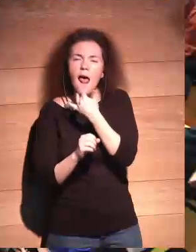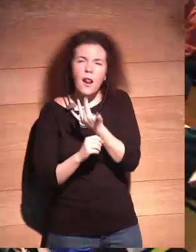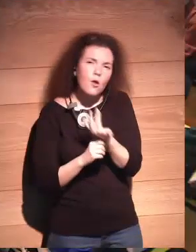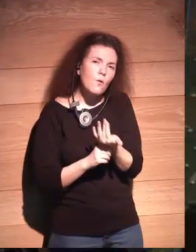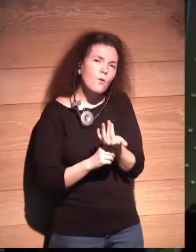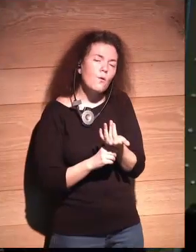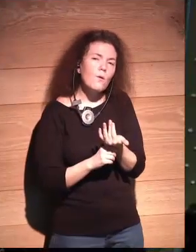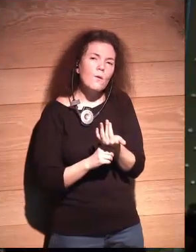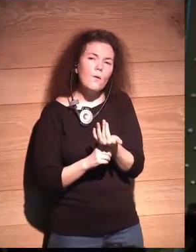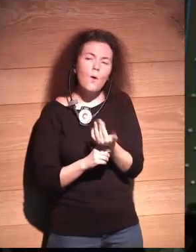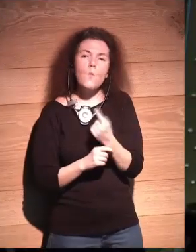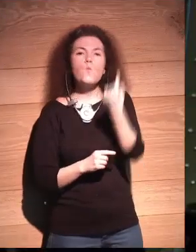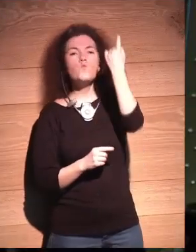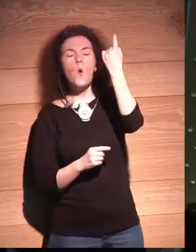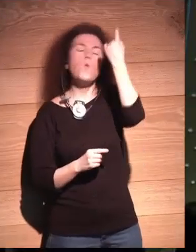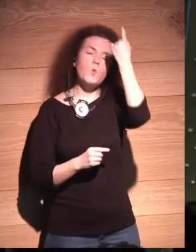One sculptor, okay.